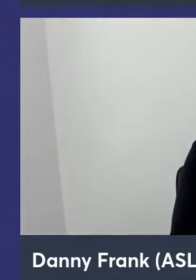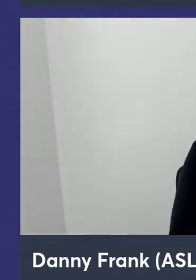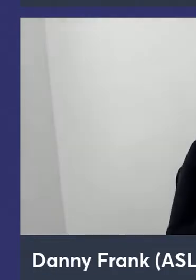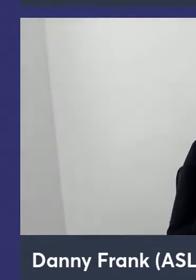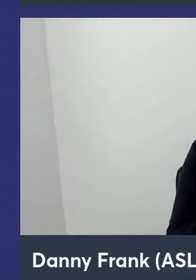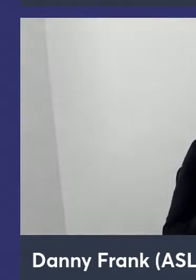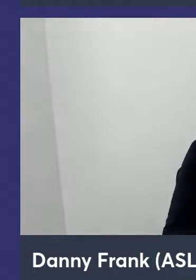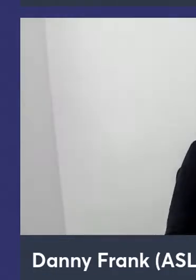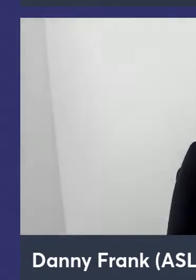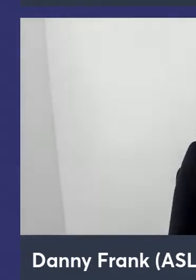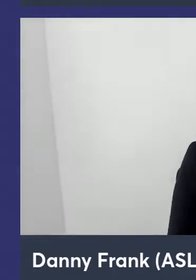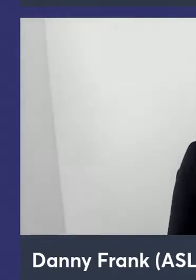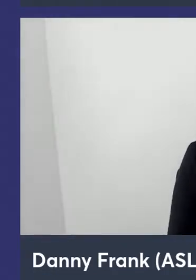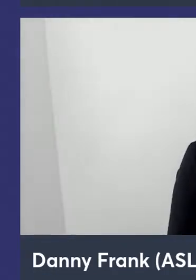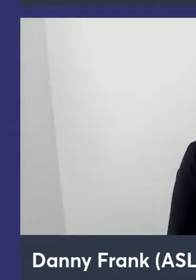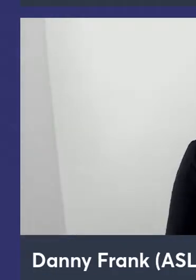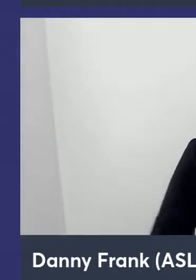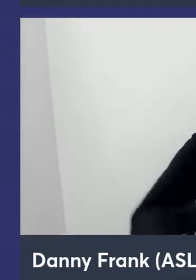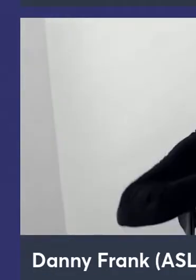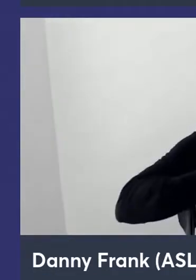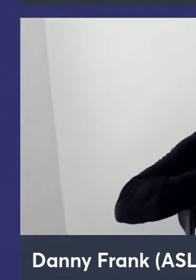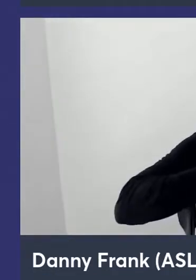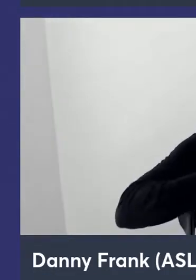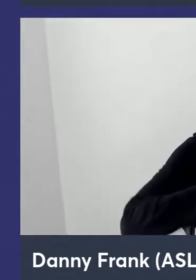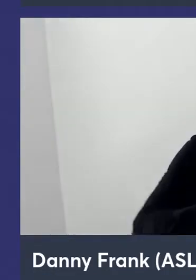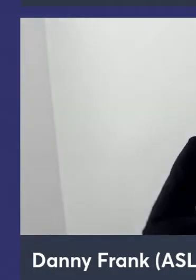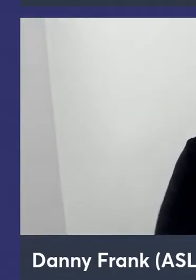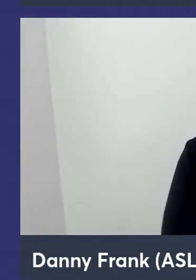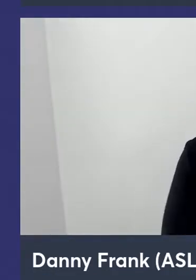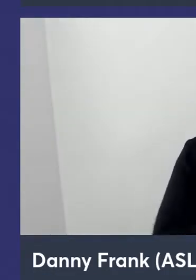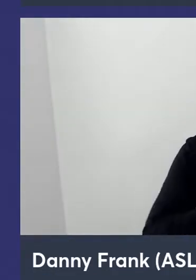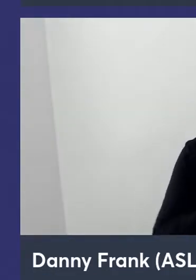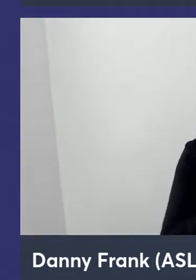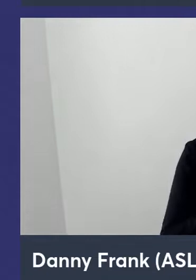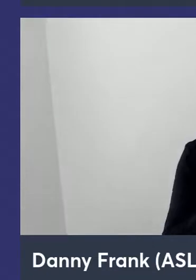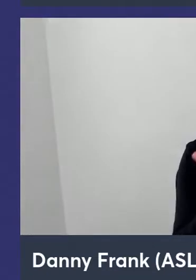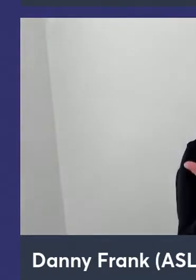essentially a machine learning technique wherein you combine various